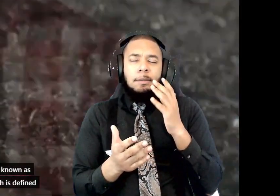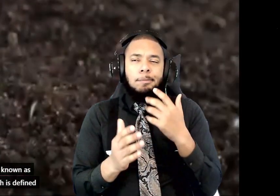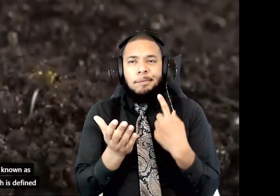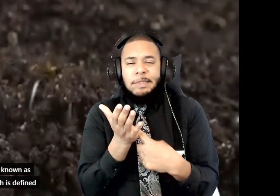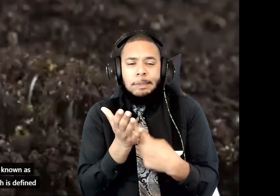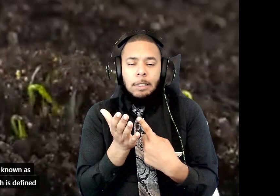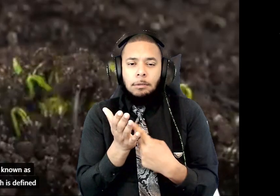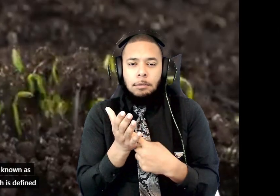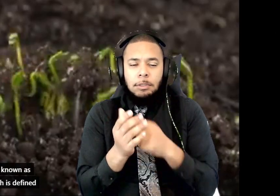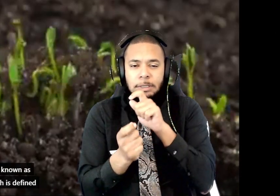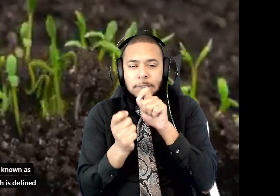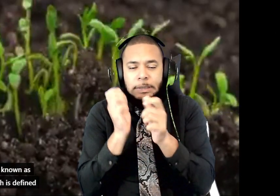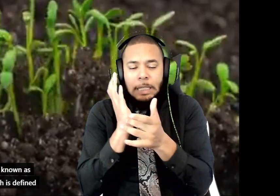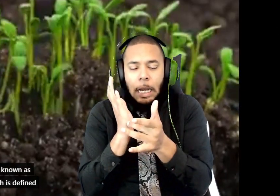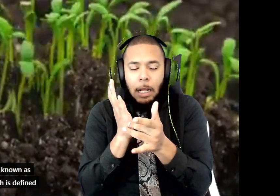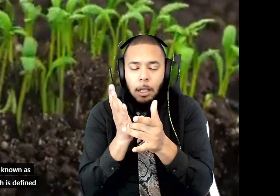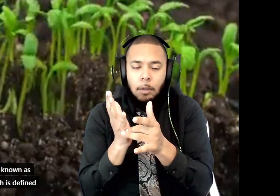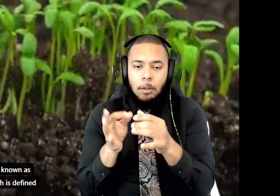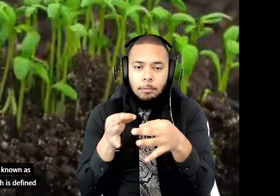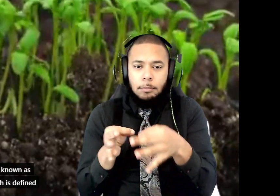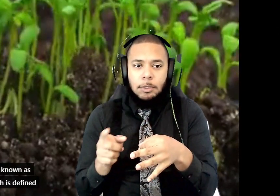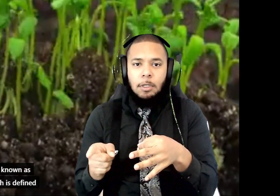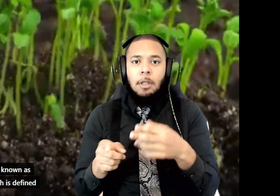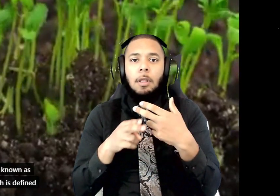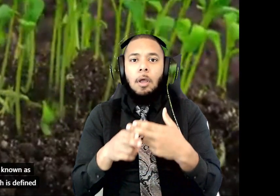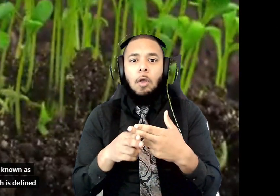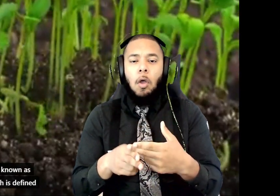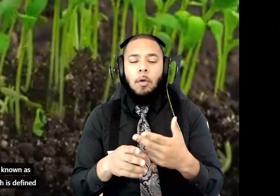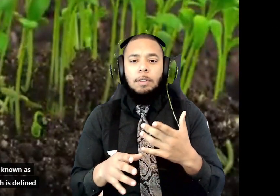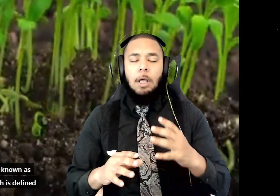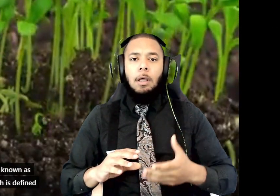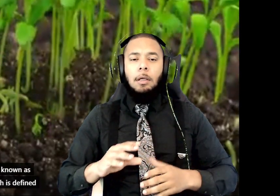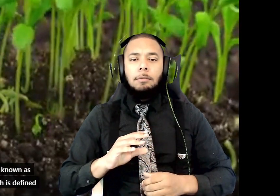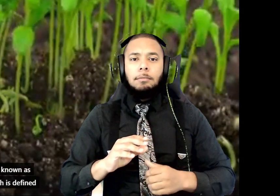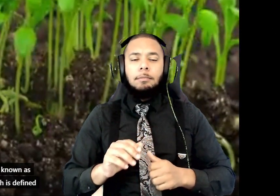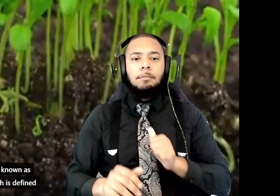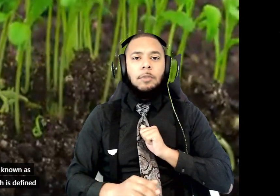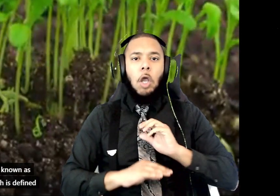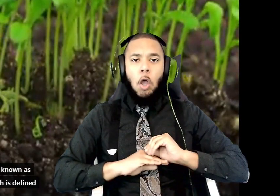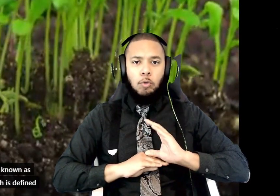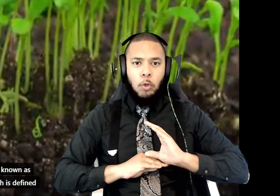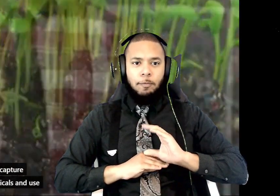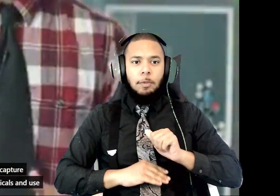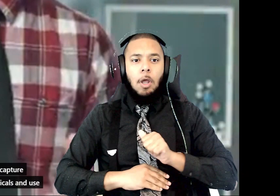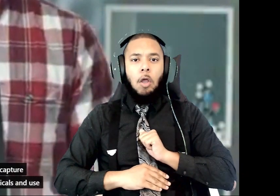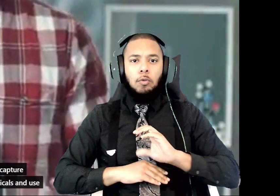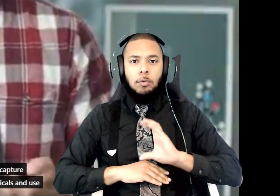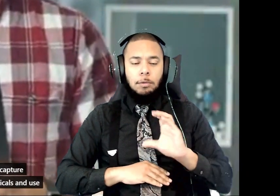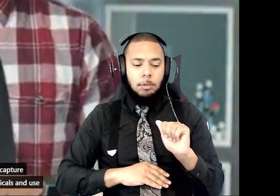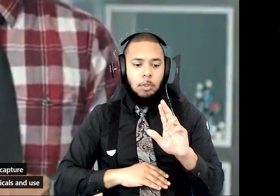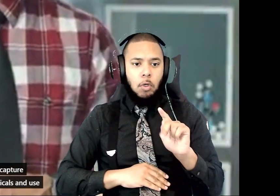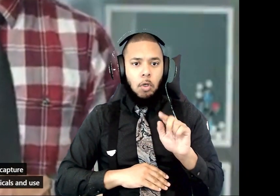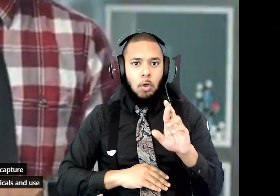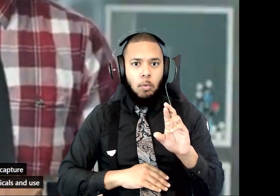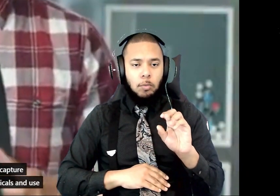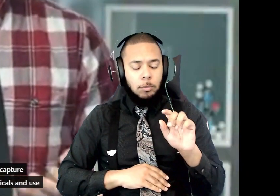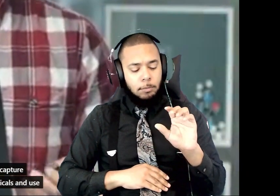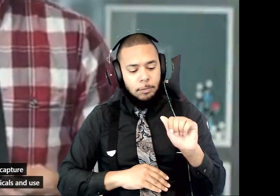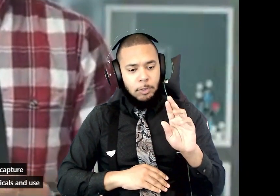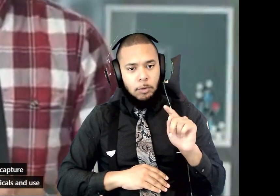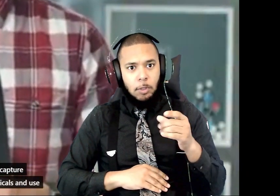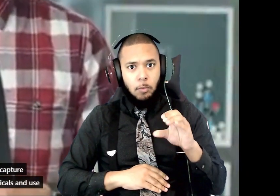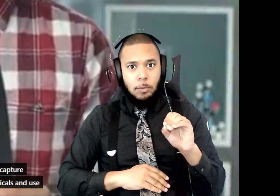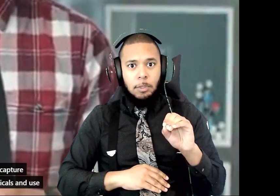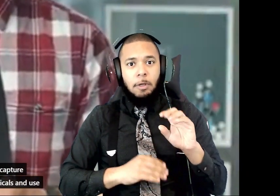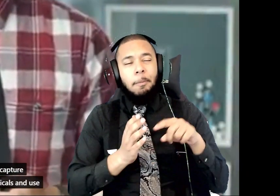technical about them. Producers are known as autotrophs. And an autotroph is defined as an organism that can capture